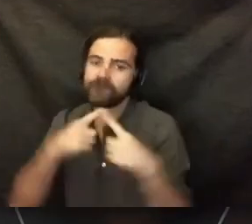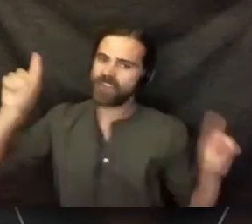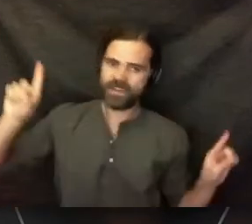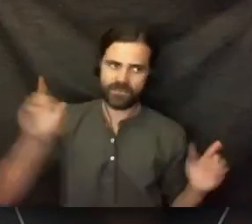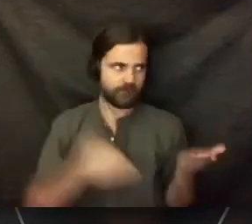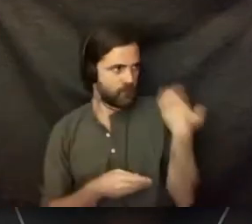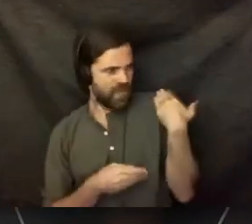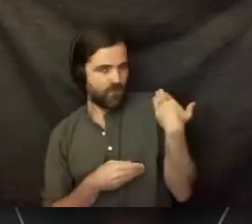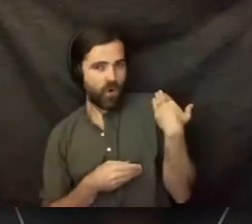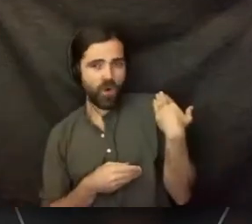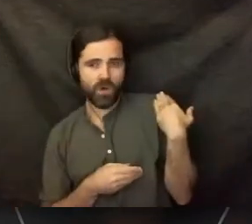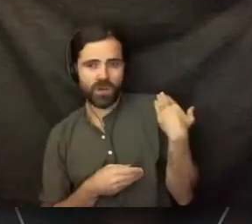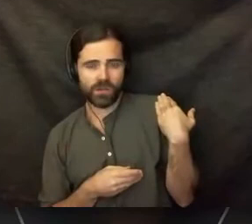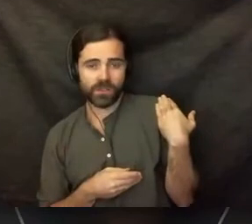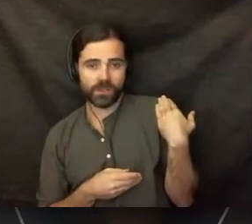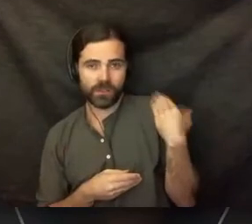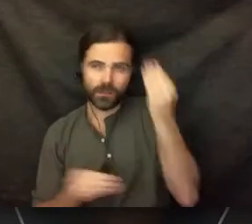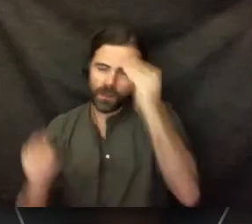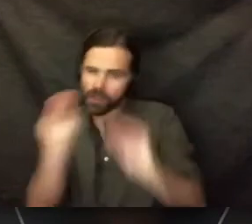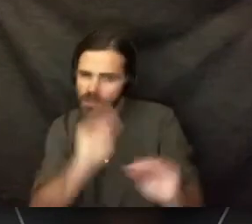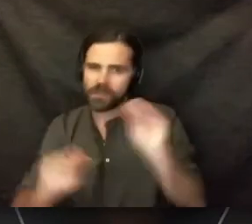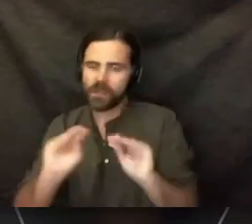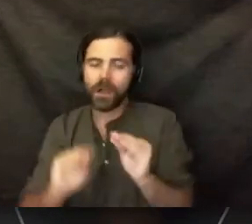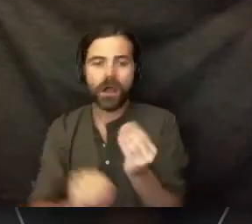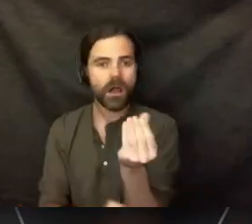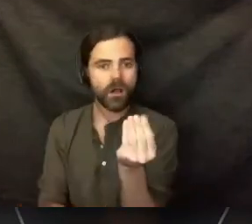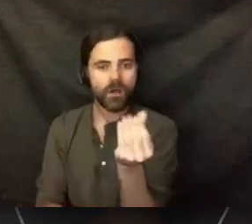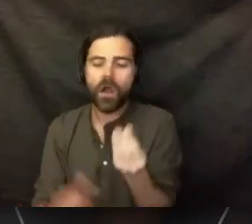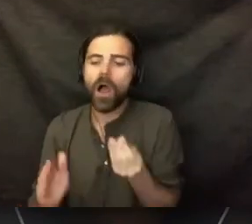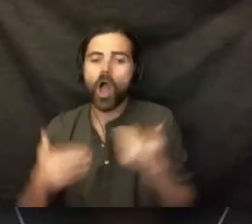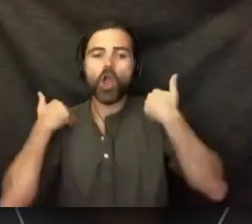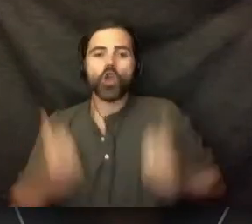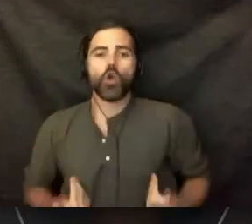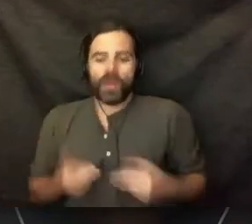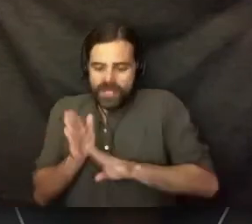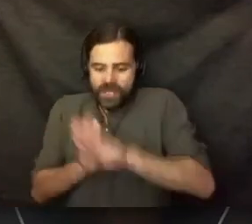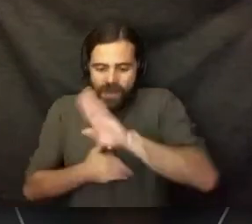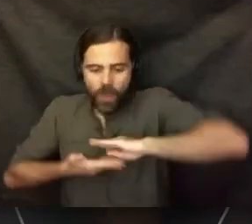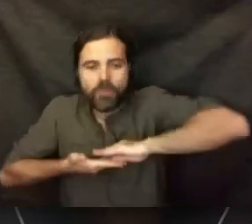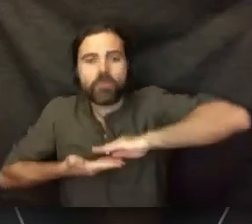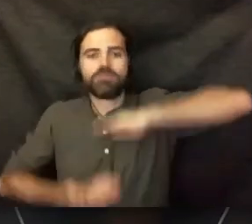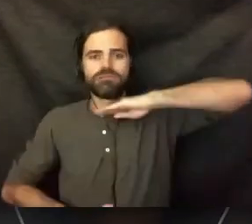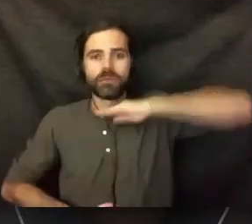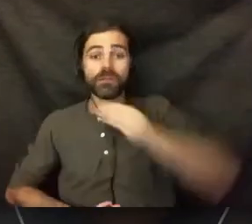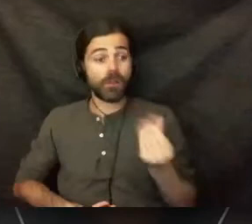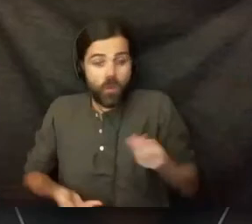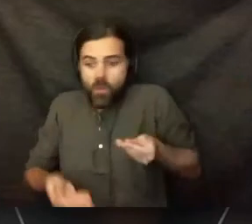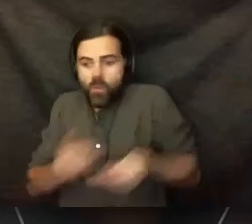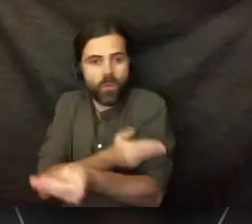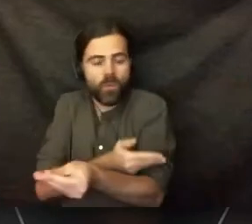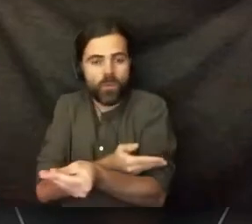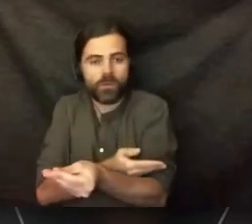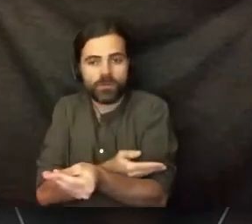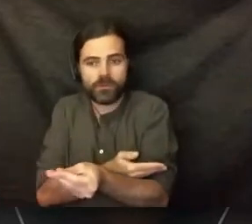care, creativity, craft. How do we invest in human development when even humans on a corporation are effectively a liability